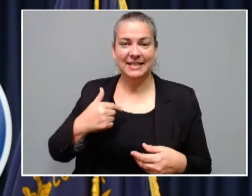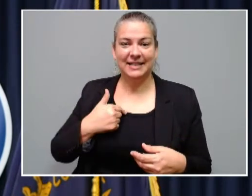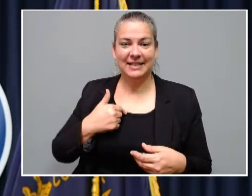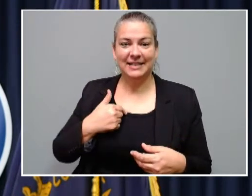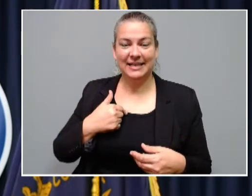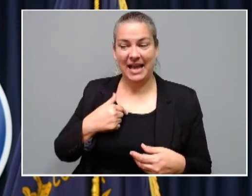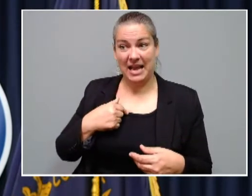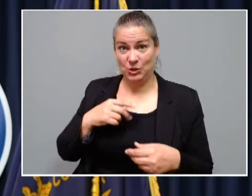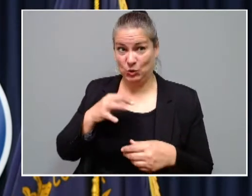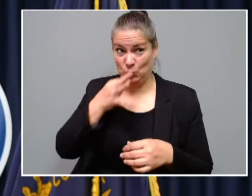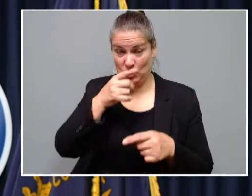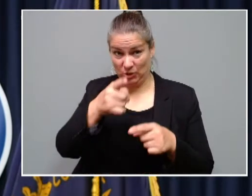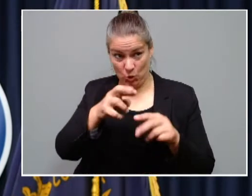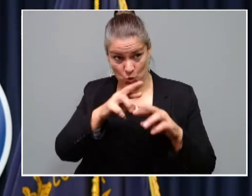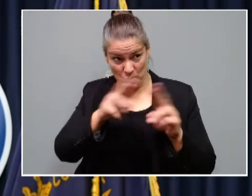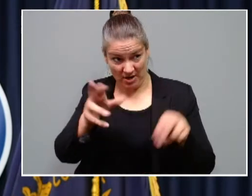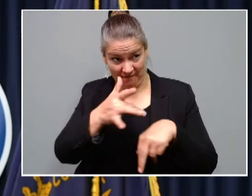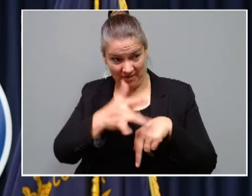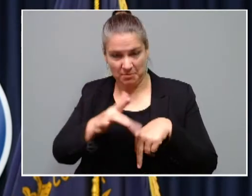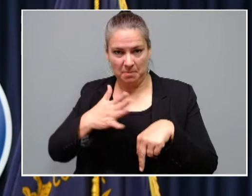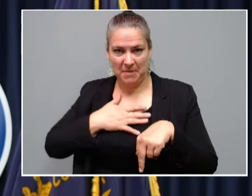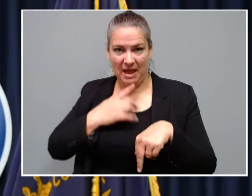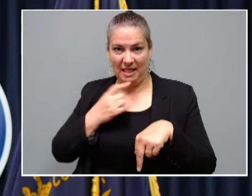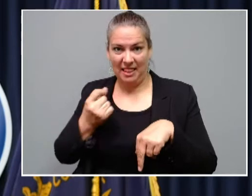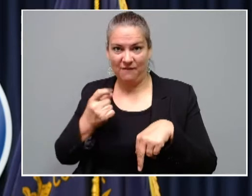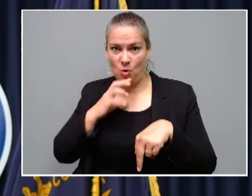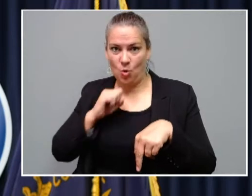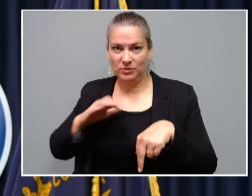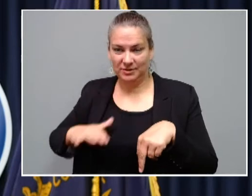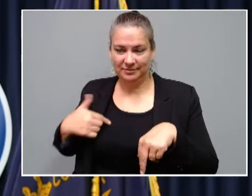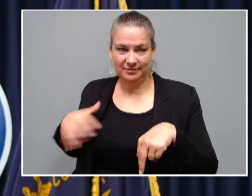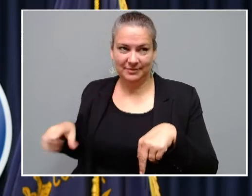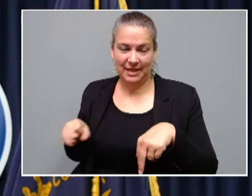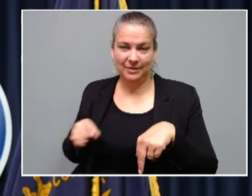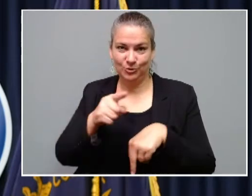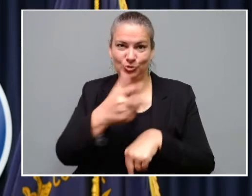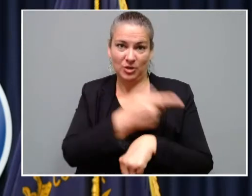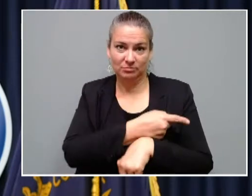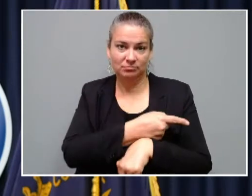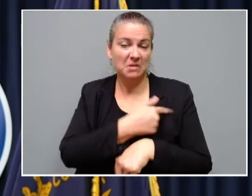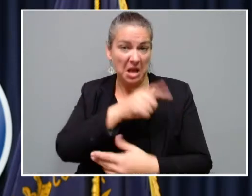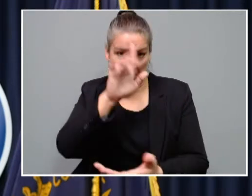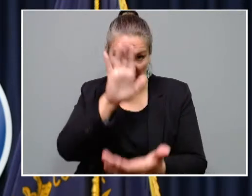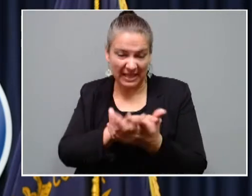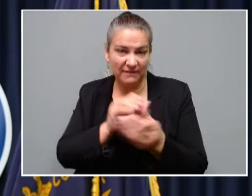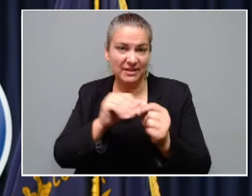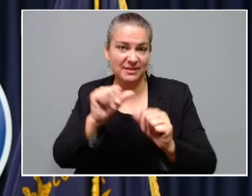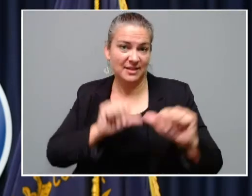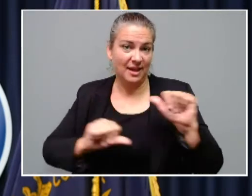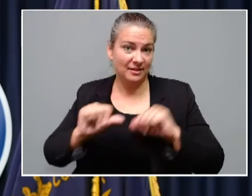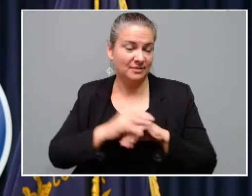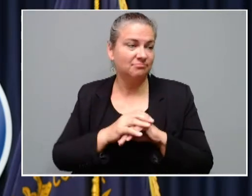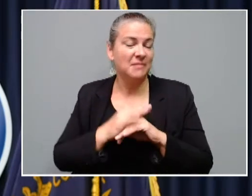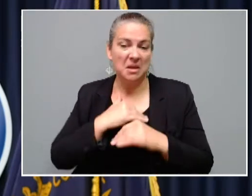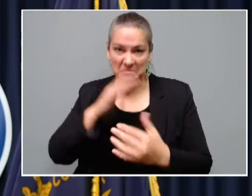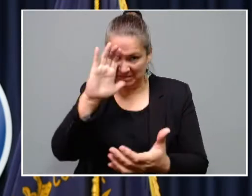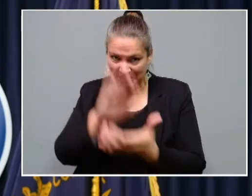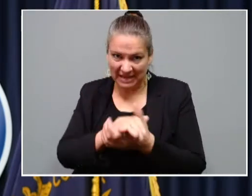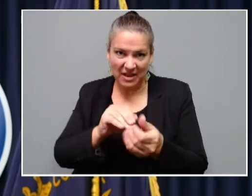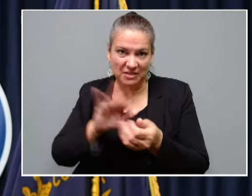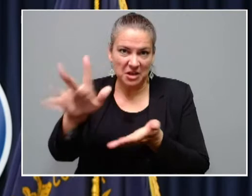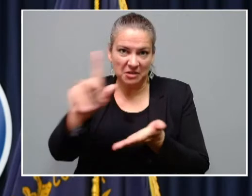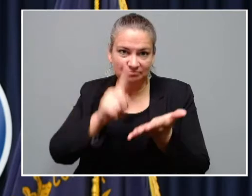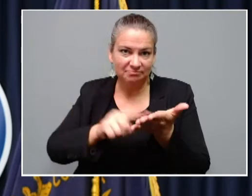soon as it is possible. I believe in the science. I believe in the studies. I believe in this